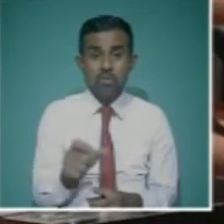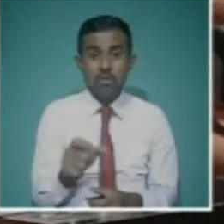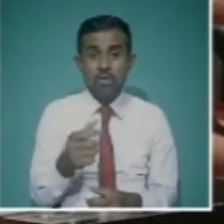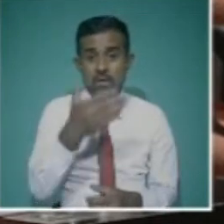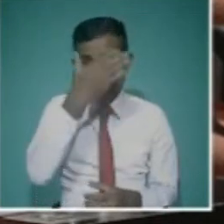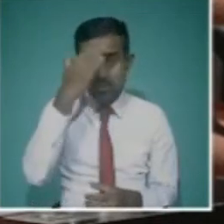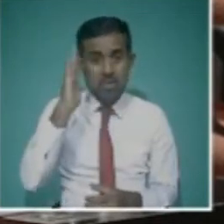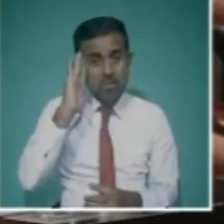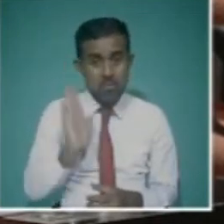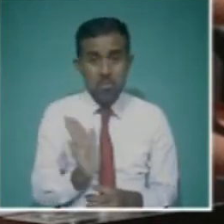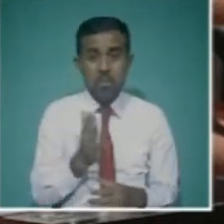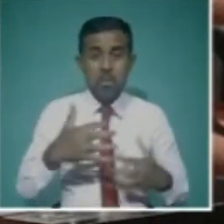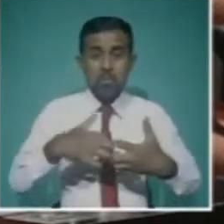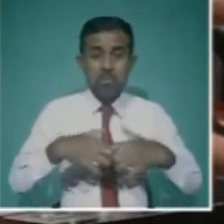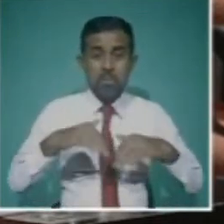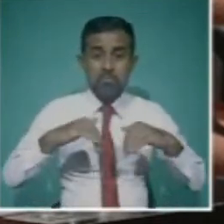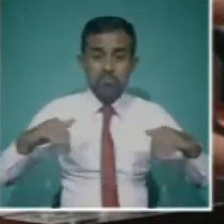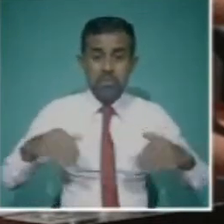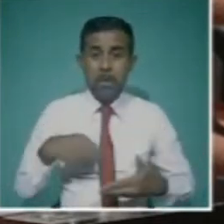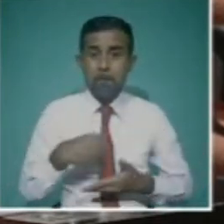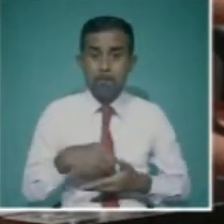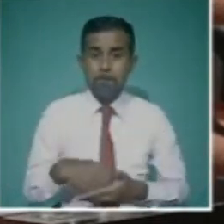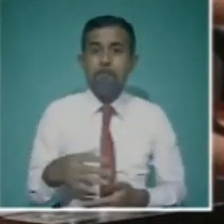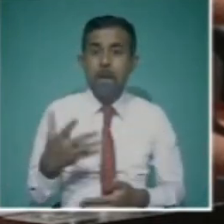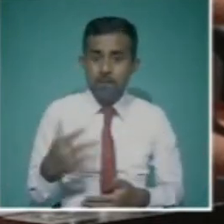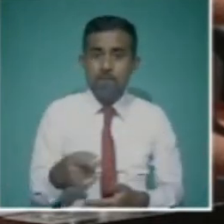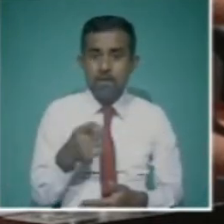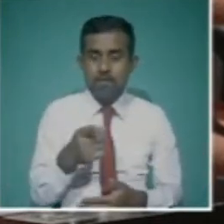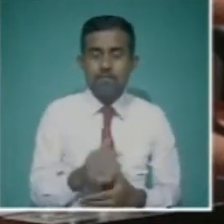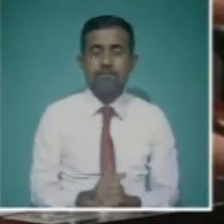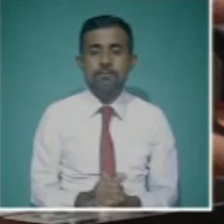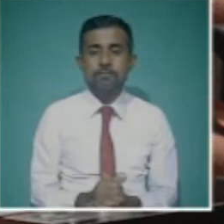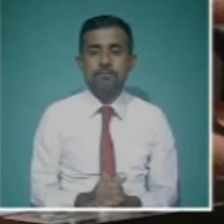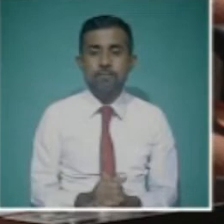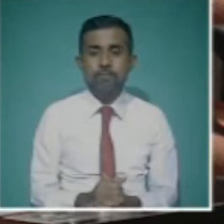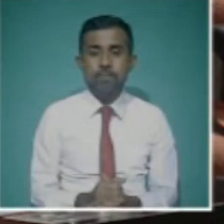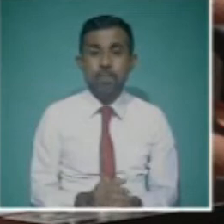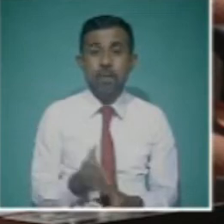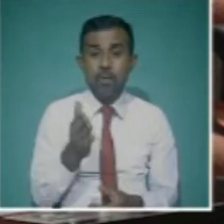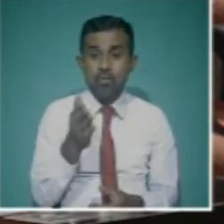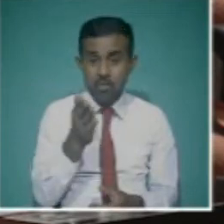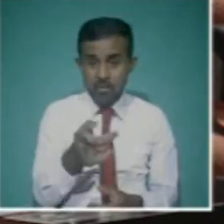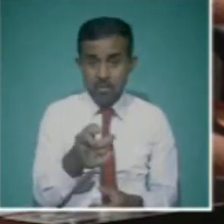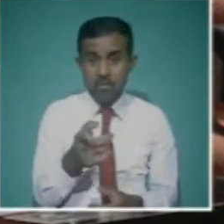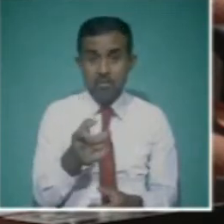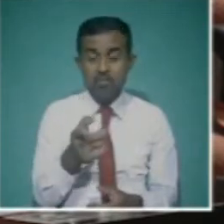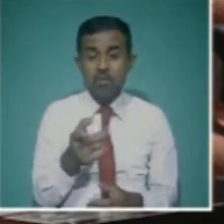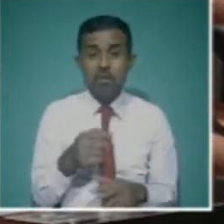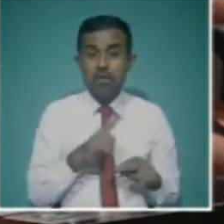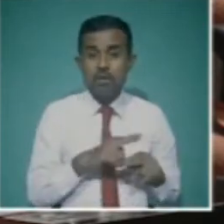the country. Rook it for yourself and for your cronies. And